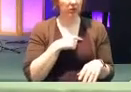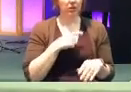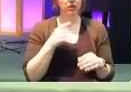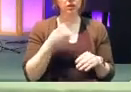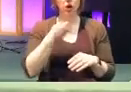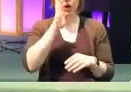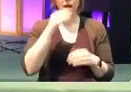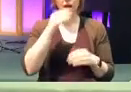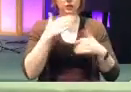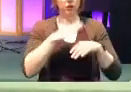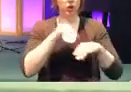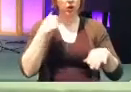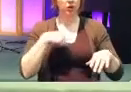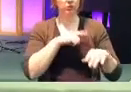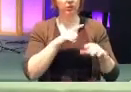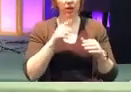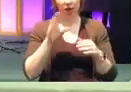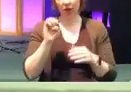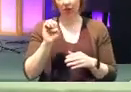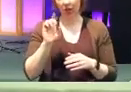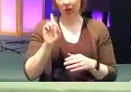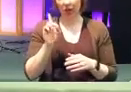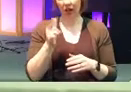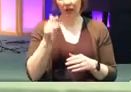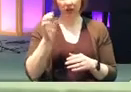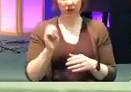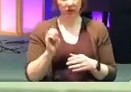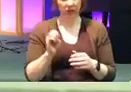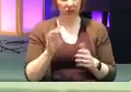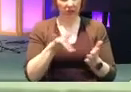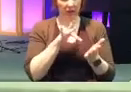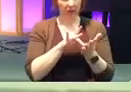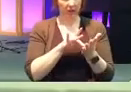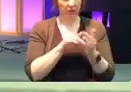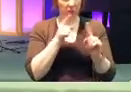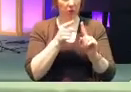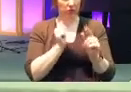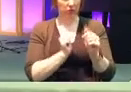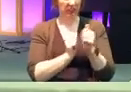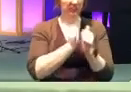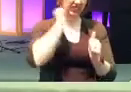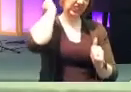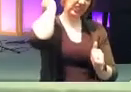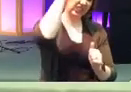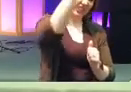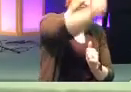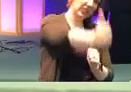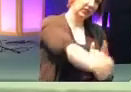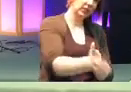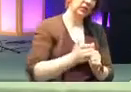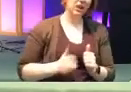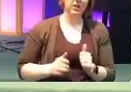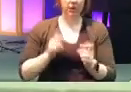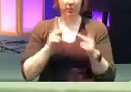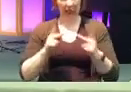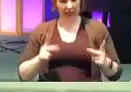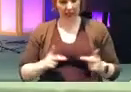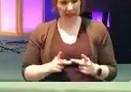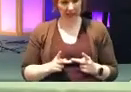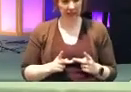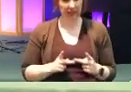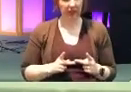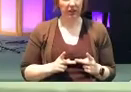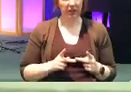to live on the edge. The furthest point from the middle of the road. The middle of the road being that place that the